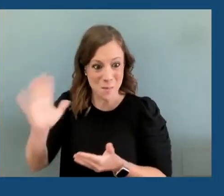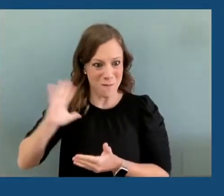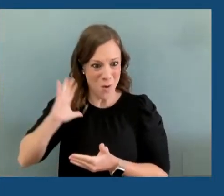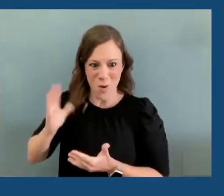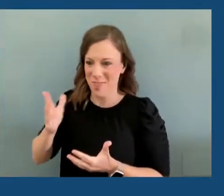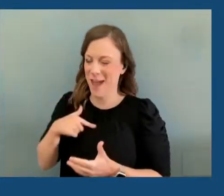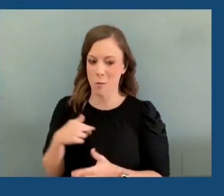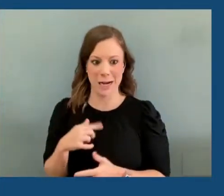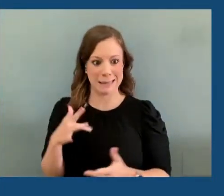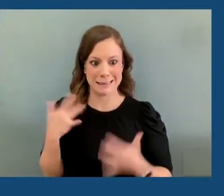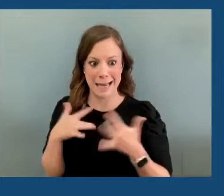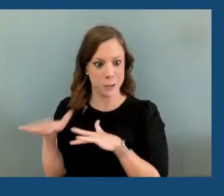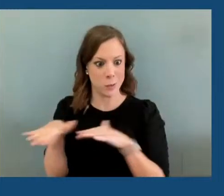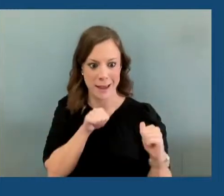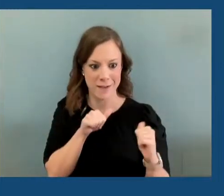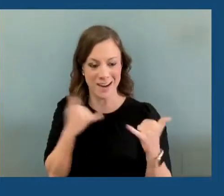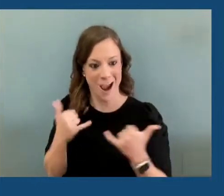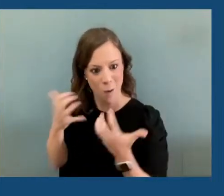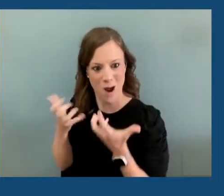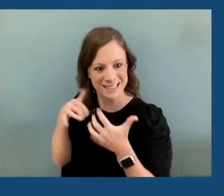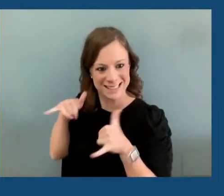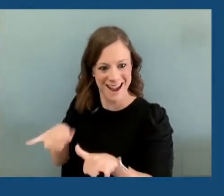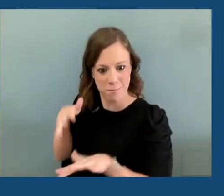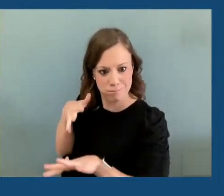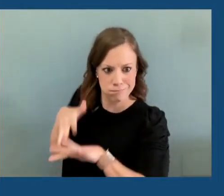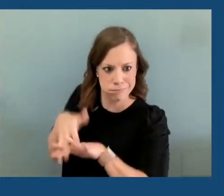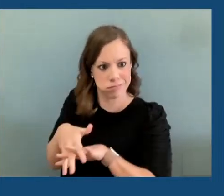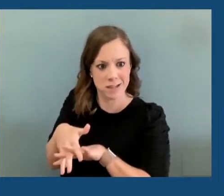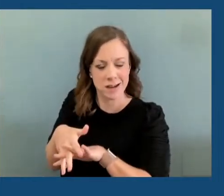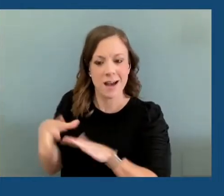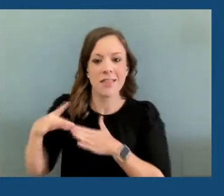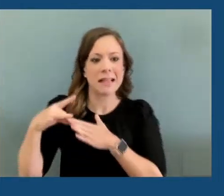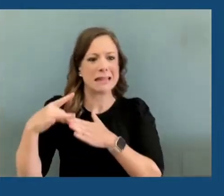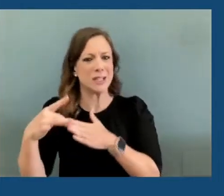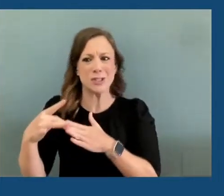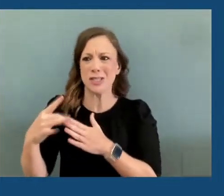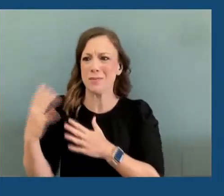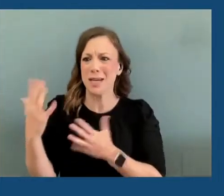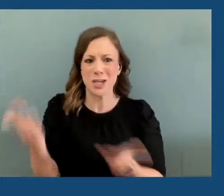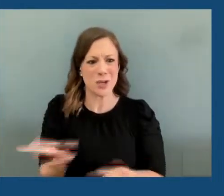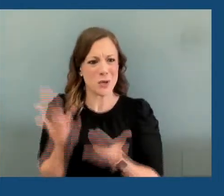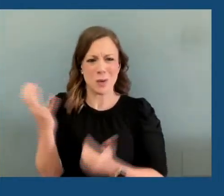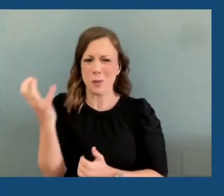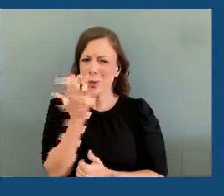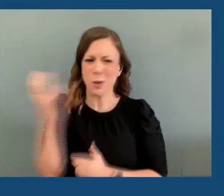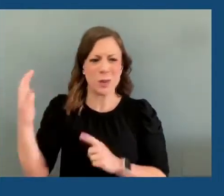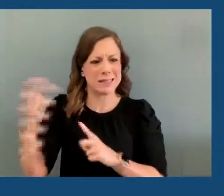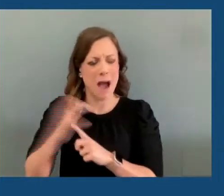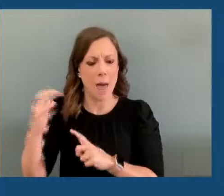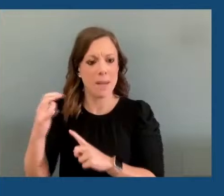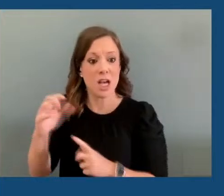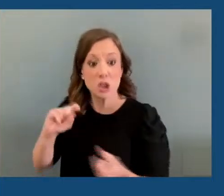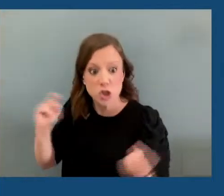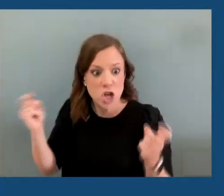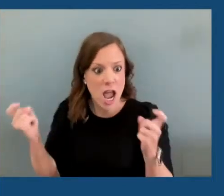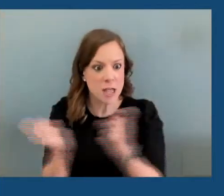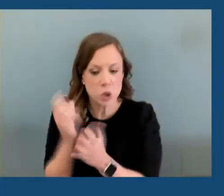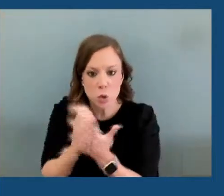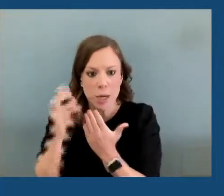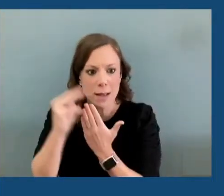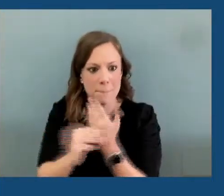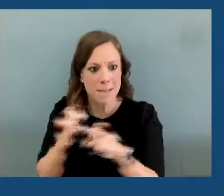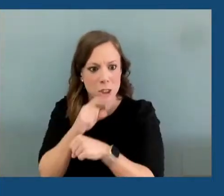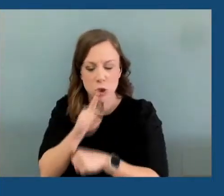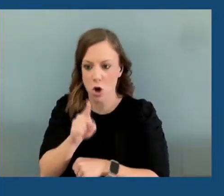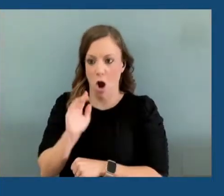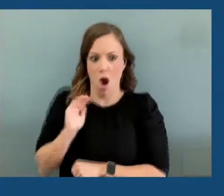can tell. Again, the leadership here is extraordinary. The change in curriculum and the focus on making sure that our graduates and